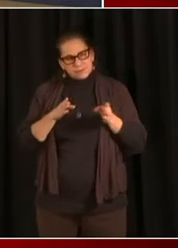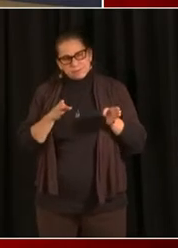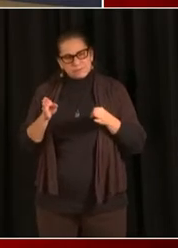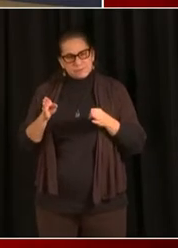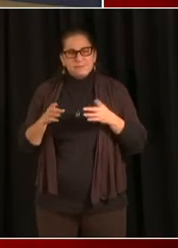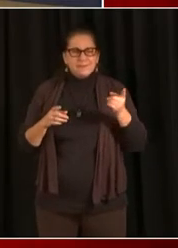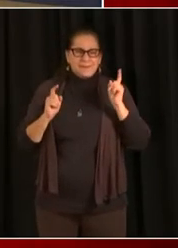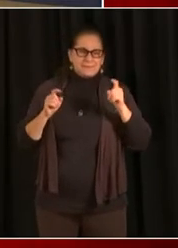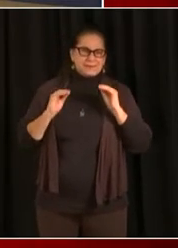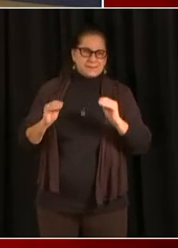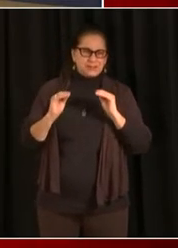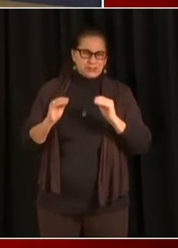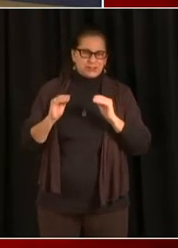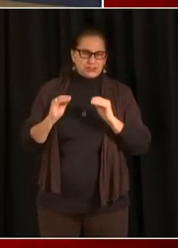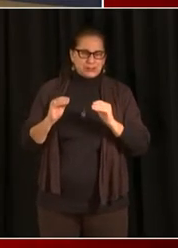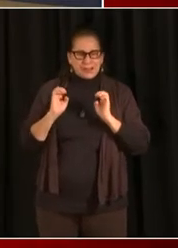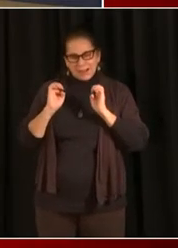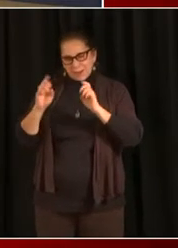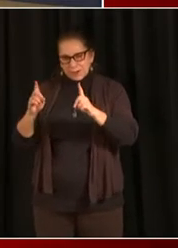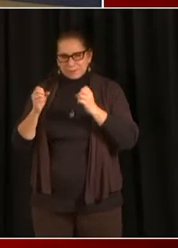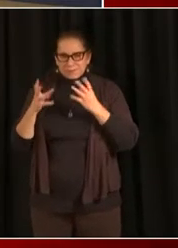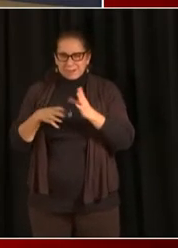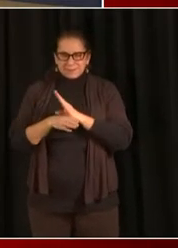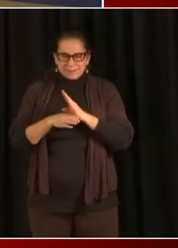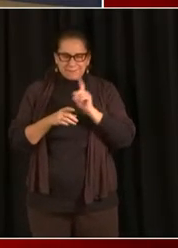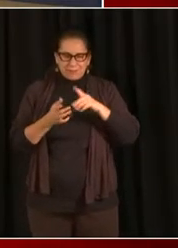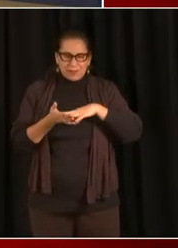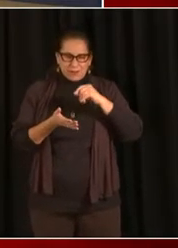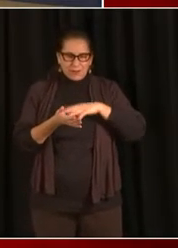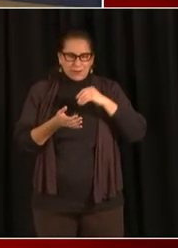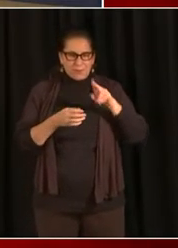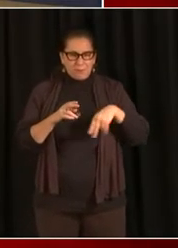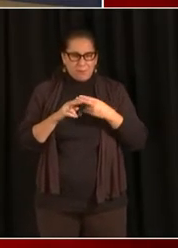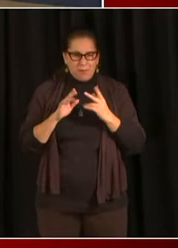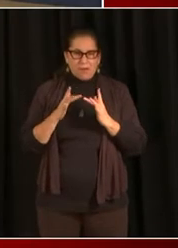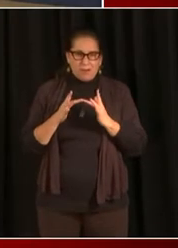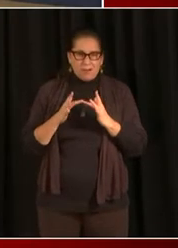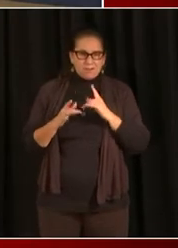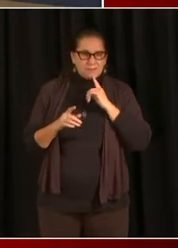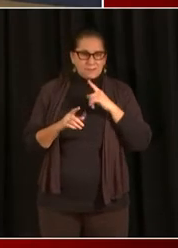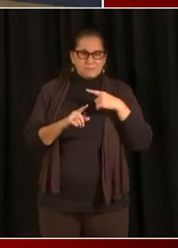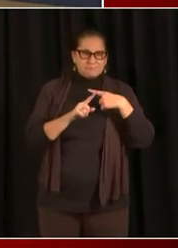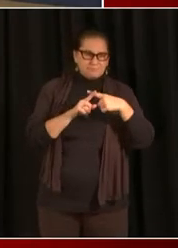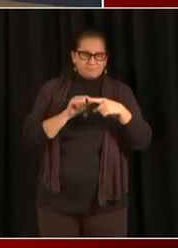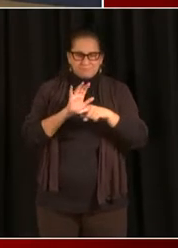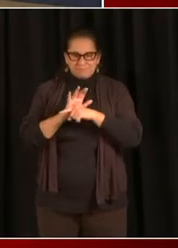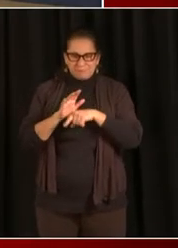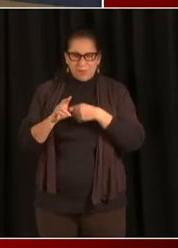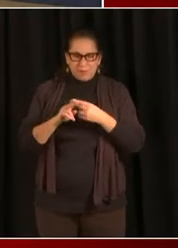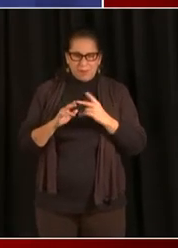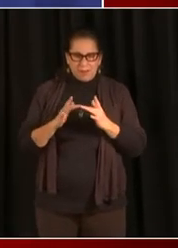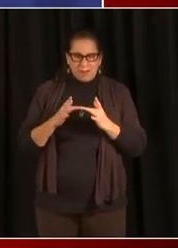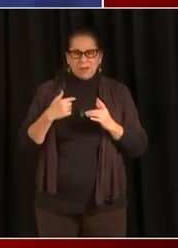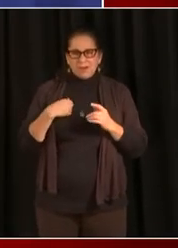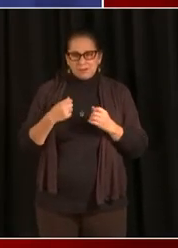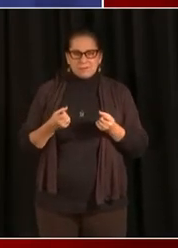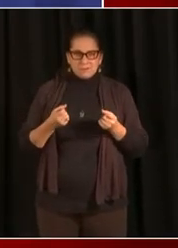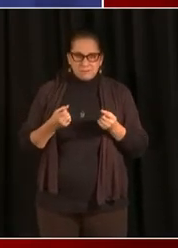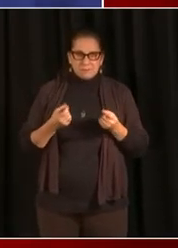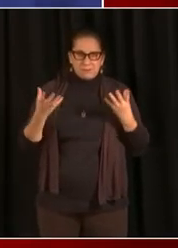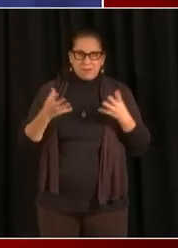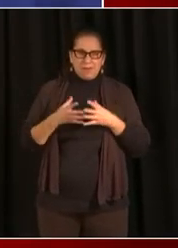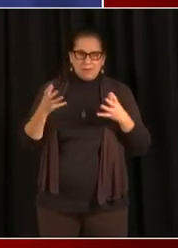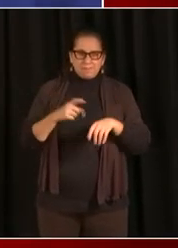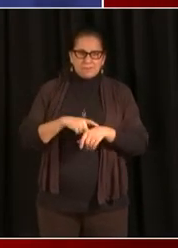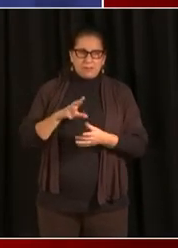it's understanding like where's the consumer going. So we spend a lot of time really kind of basing ourselves